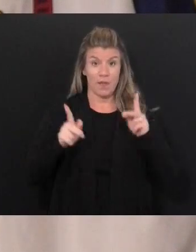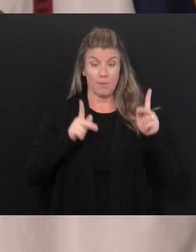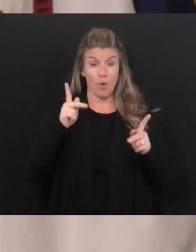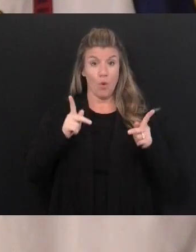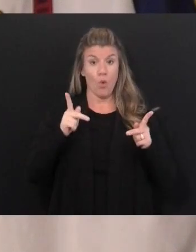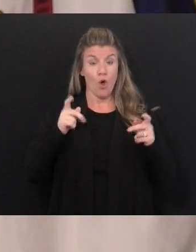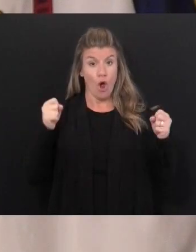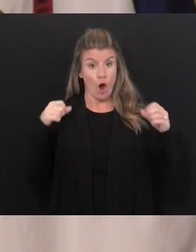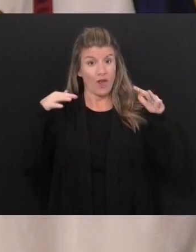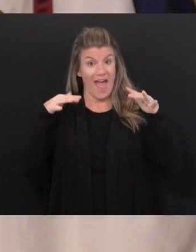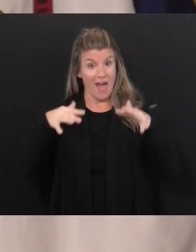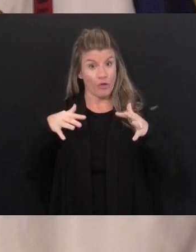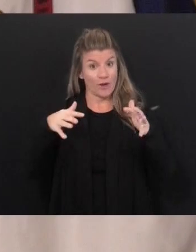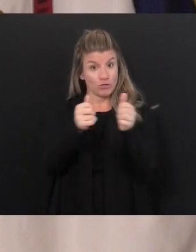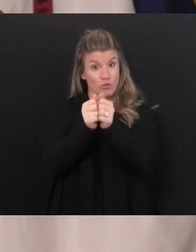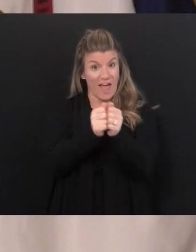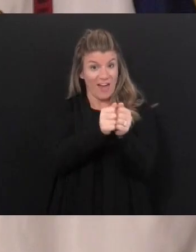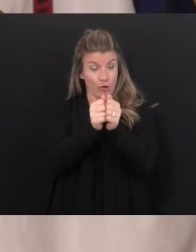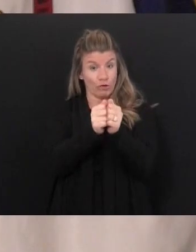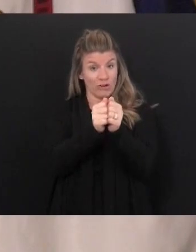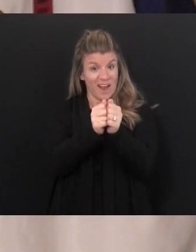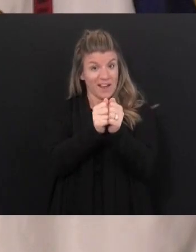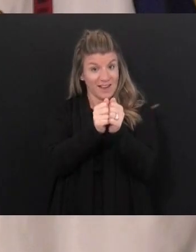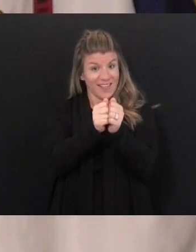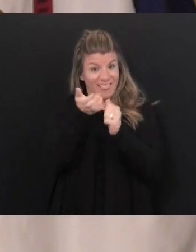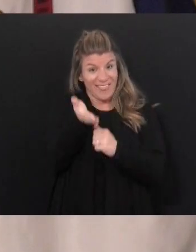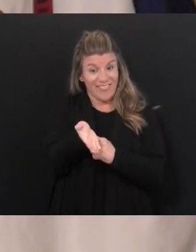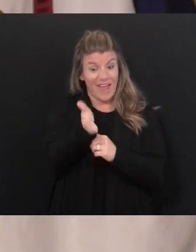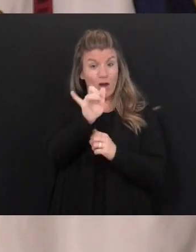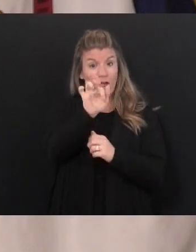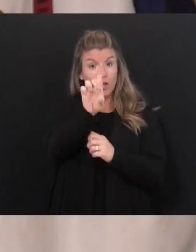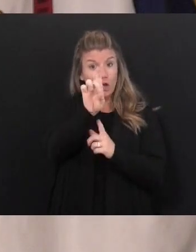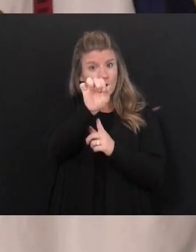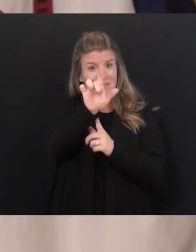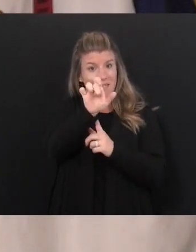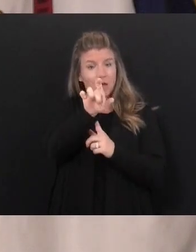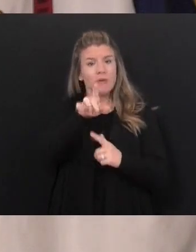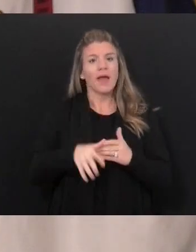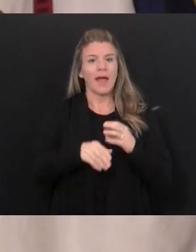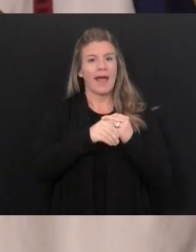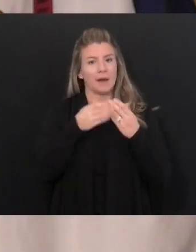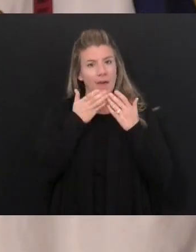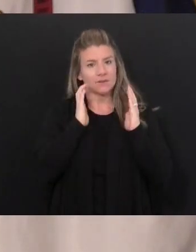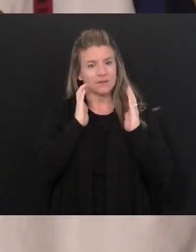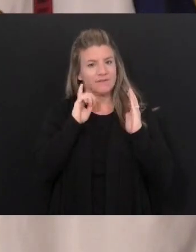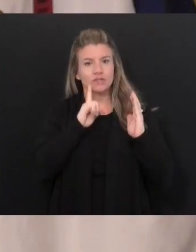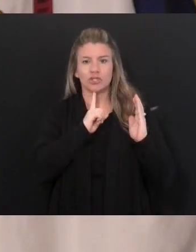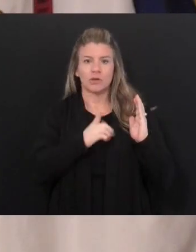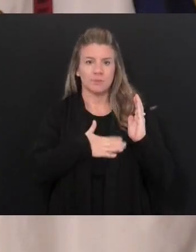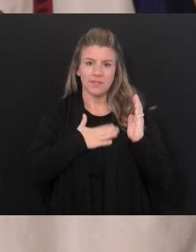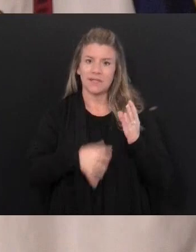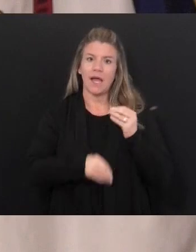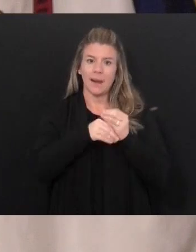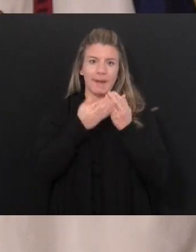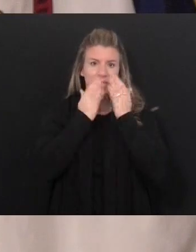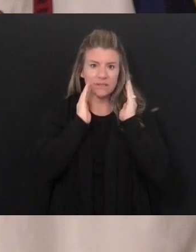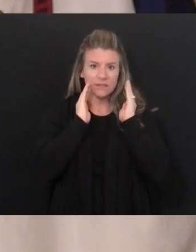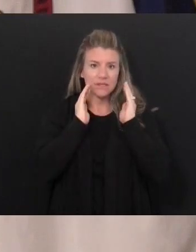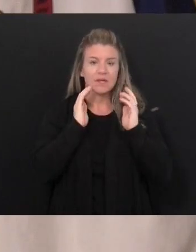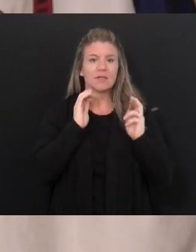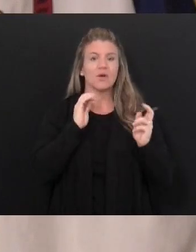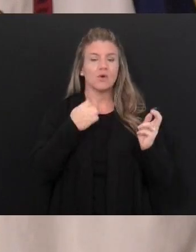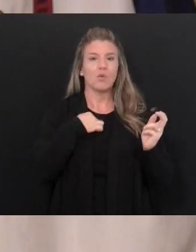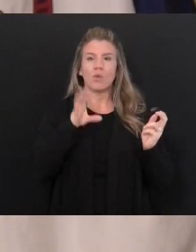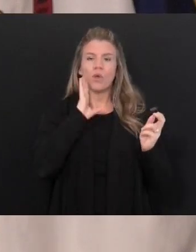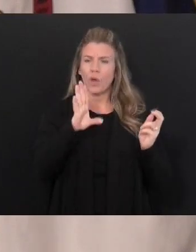are gathering together like that at a yard sale, wear masks. Wear masks. Please do that. But